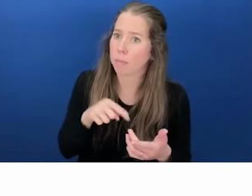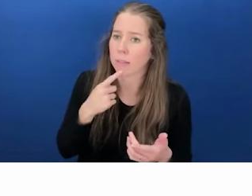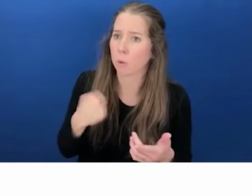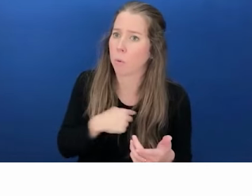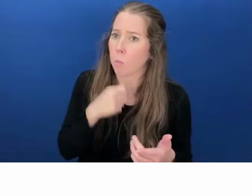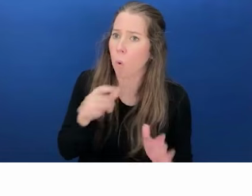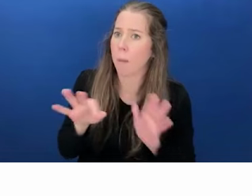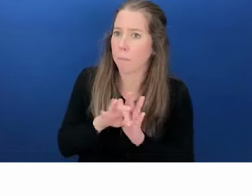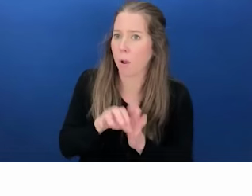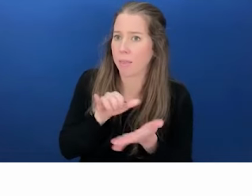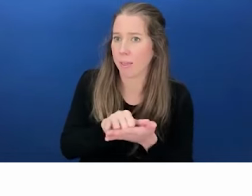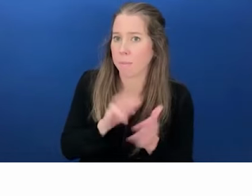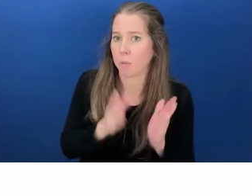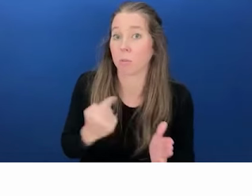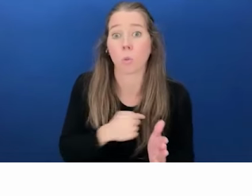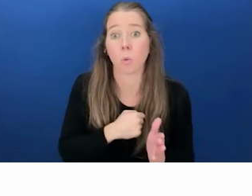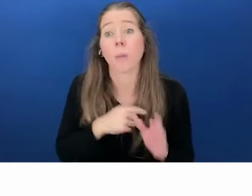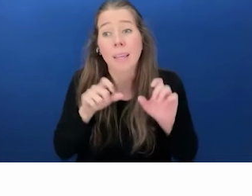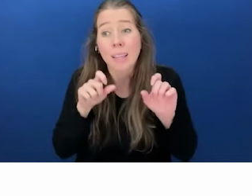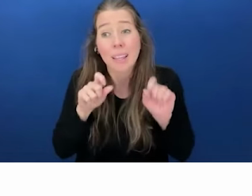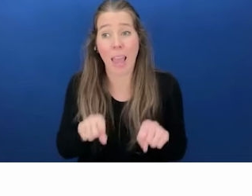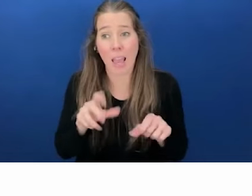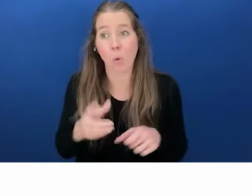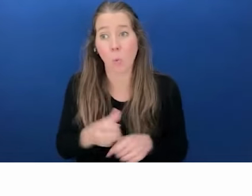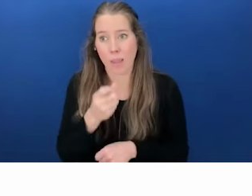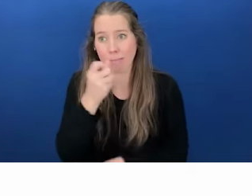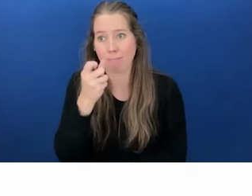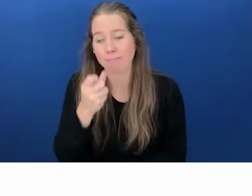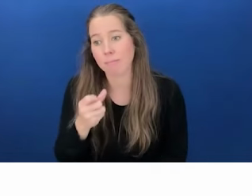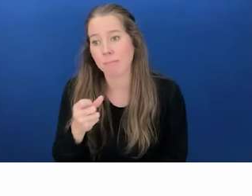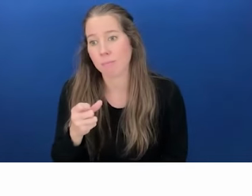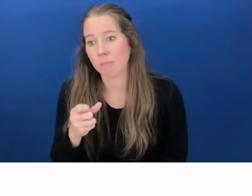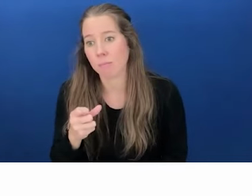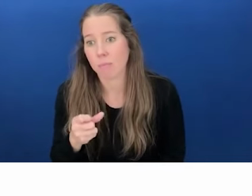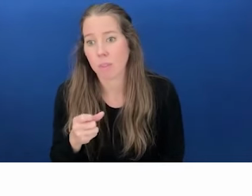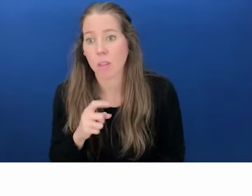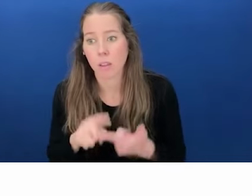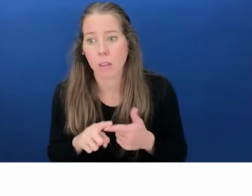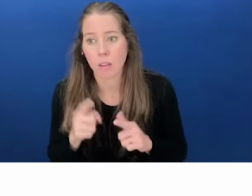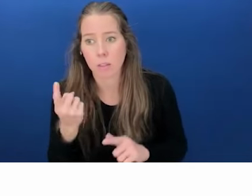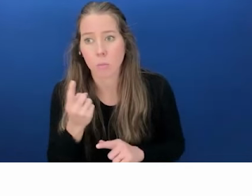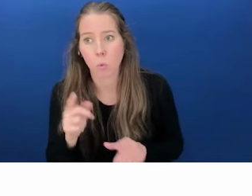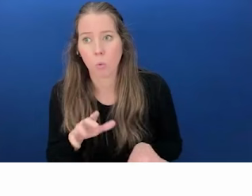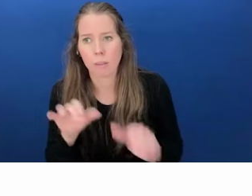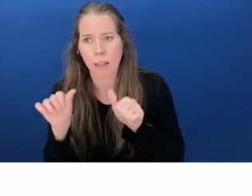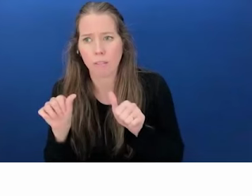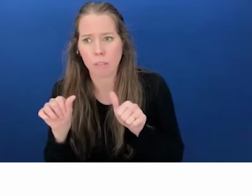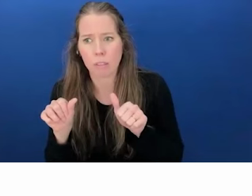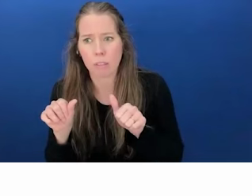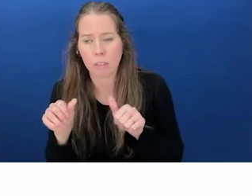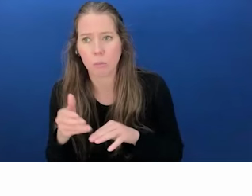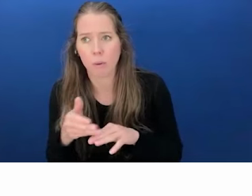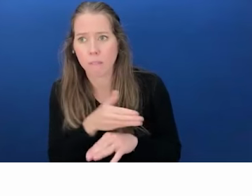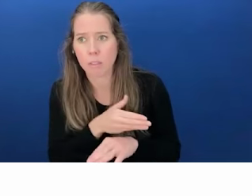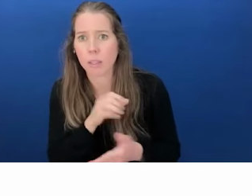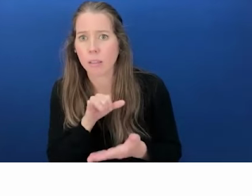So we can win. So they already had somebody picked out, you're saying. Yeah, they already had somebody picked out who left here in disgrace, by the way, previously, and who